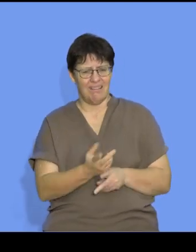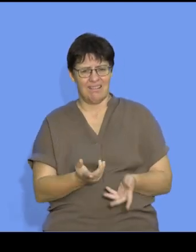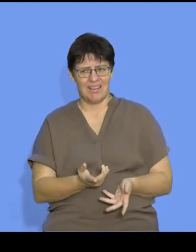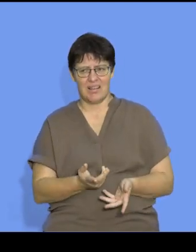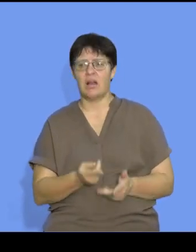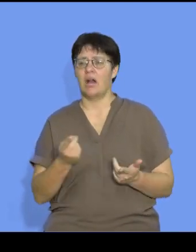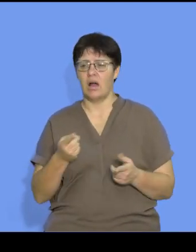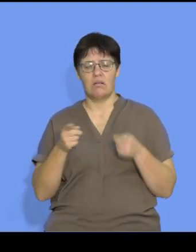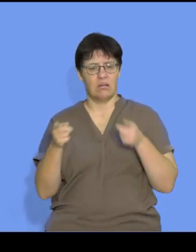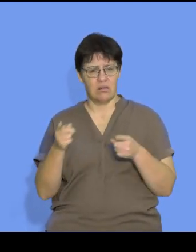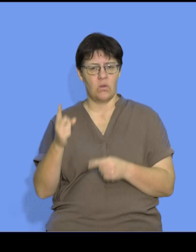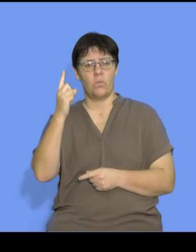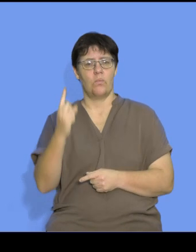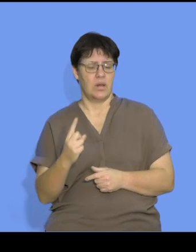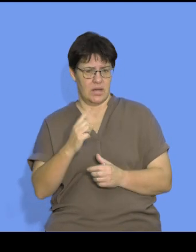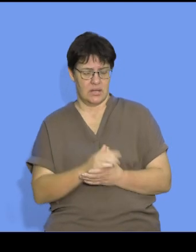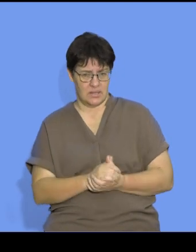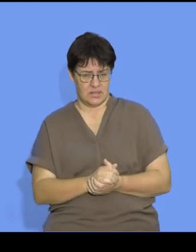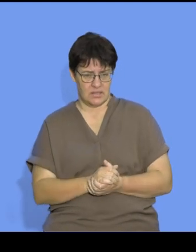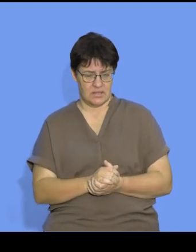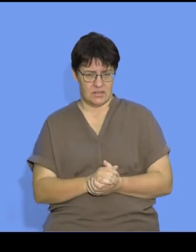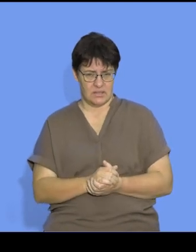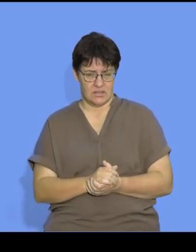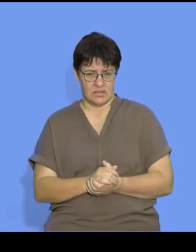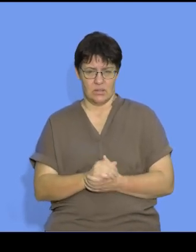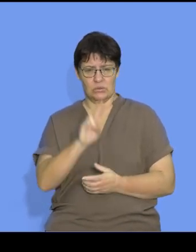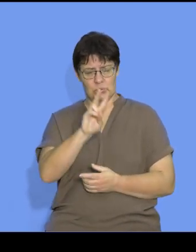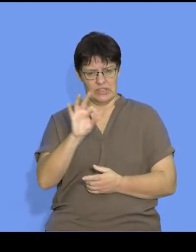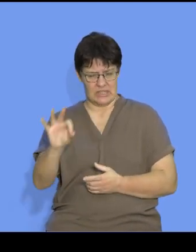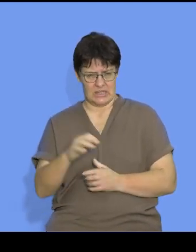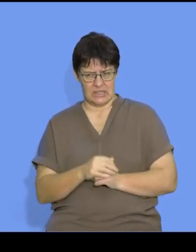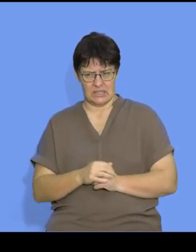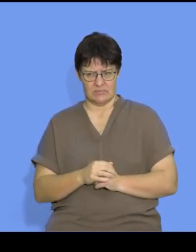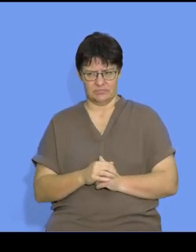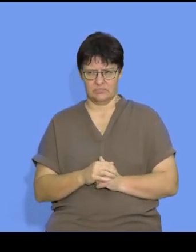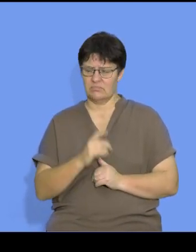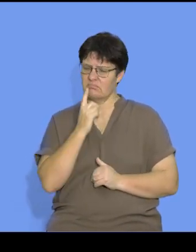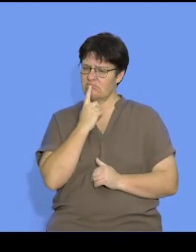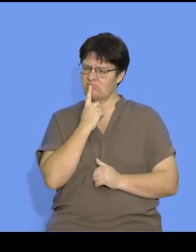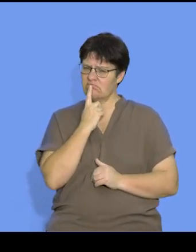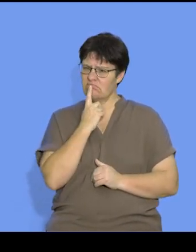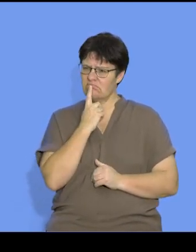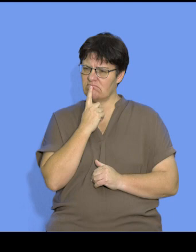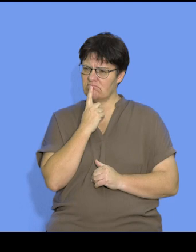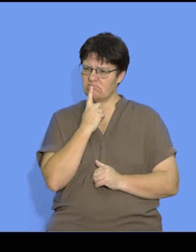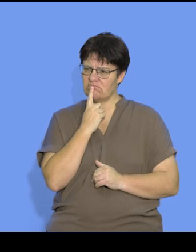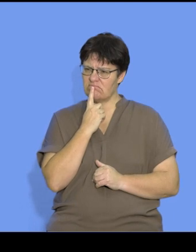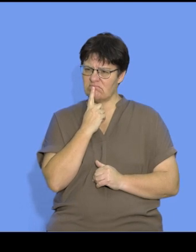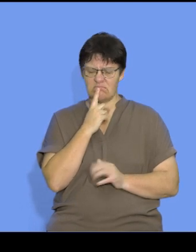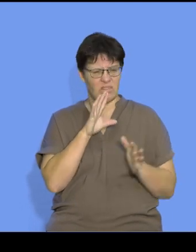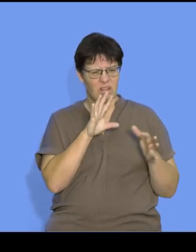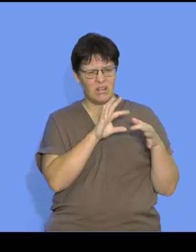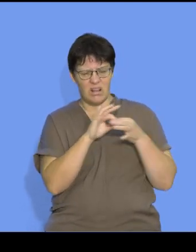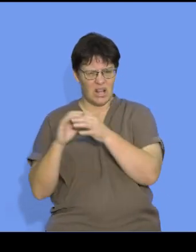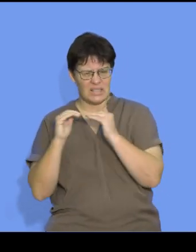and a common difference of 1 between 2 and 3. So we can see that there's no common difference